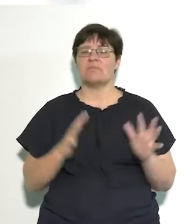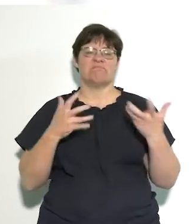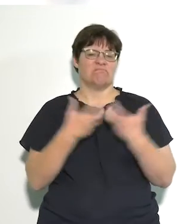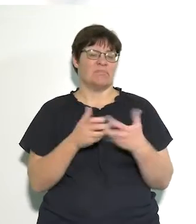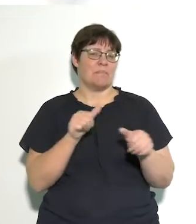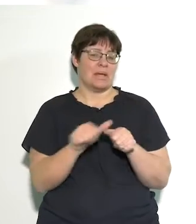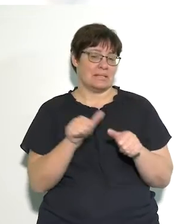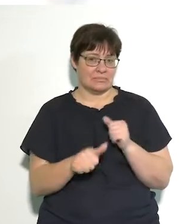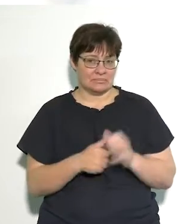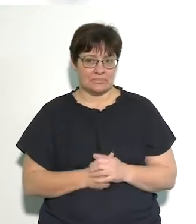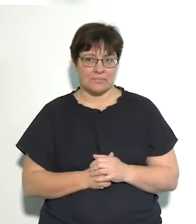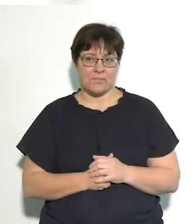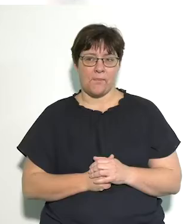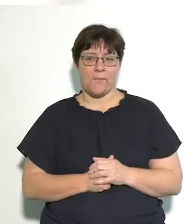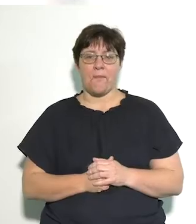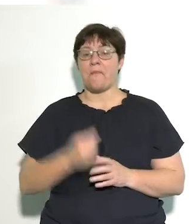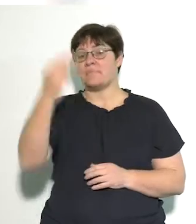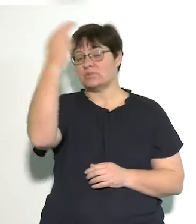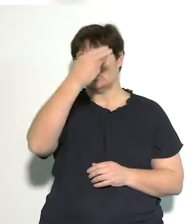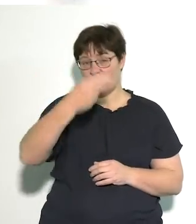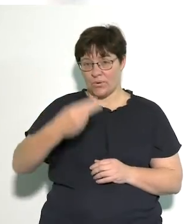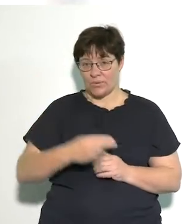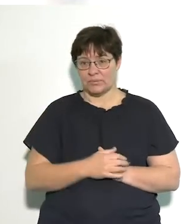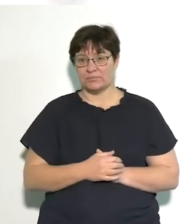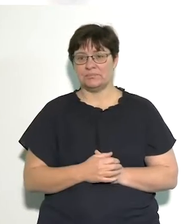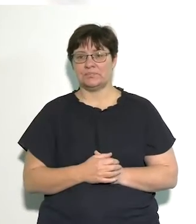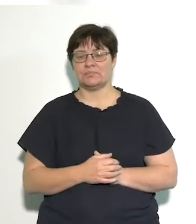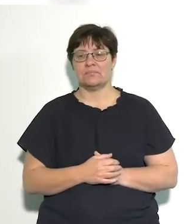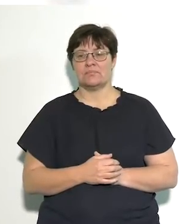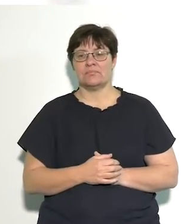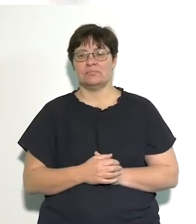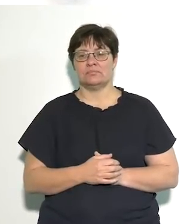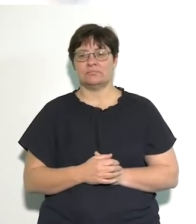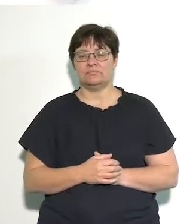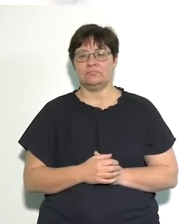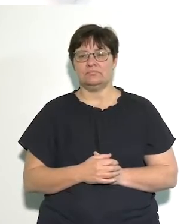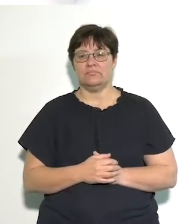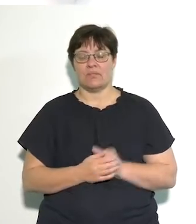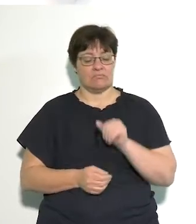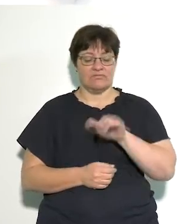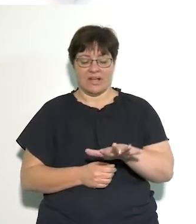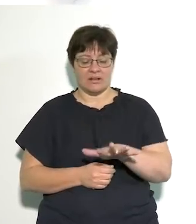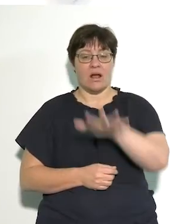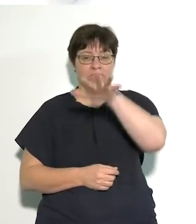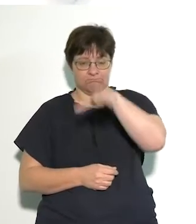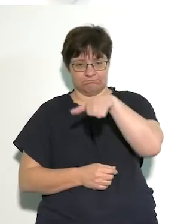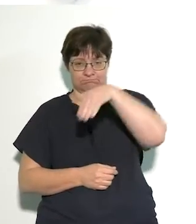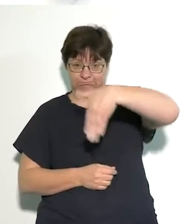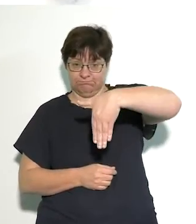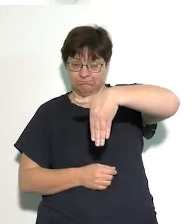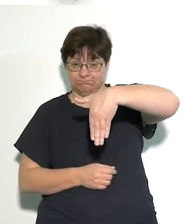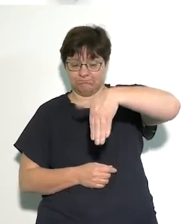fits better. I'm going to draw around the outline of my hand, but not separating the